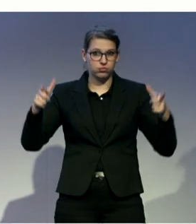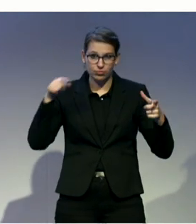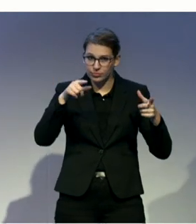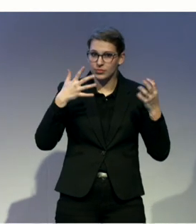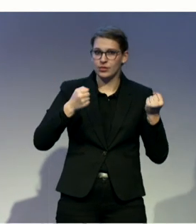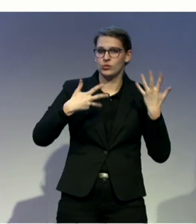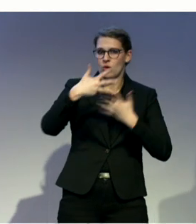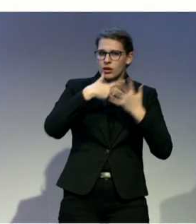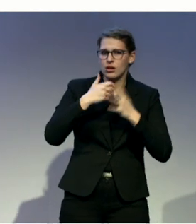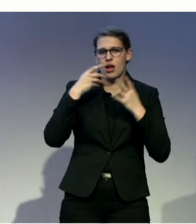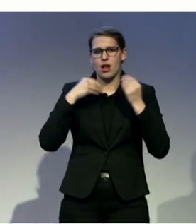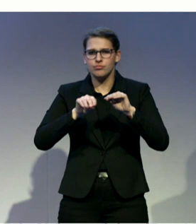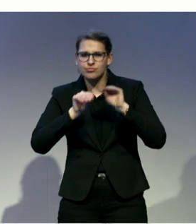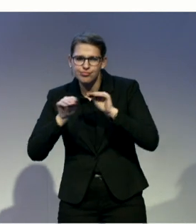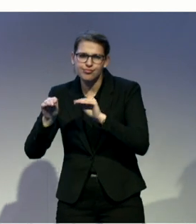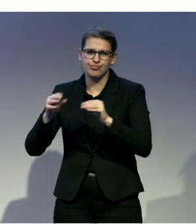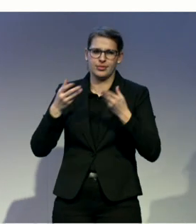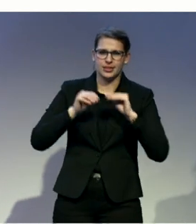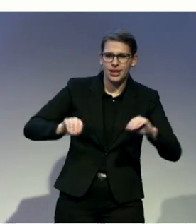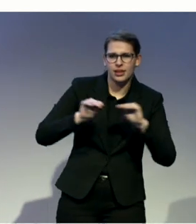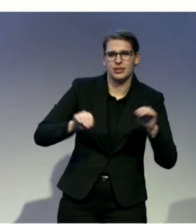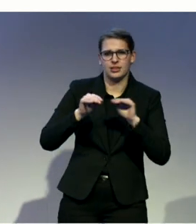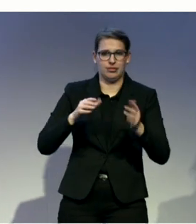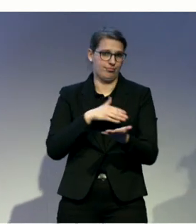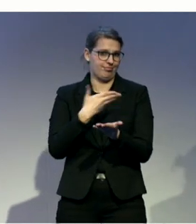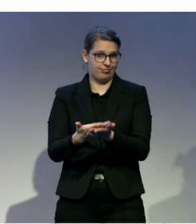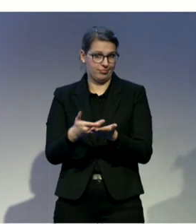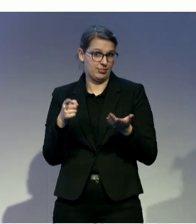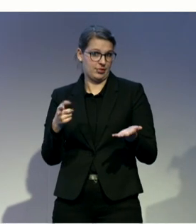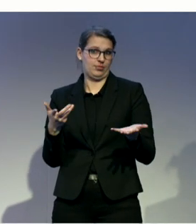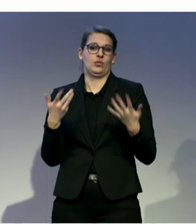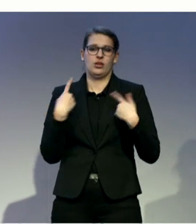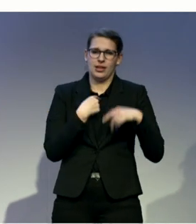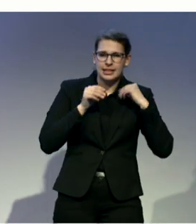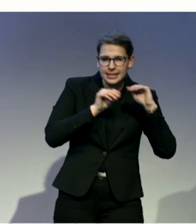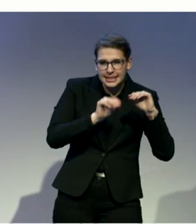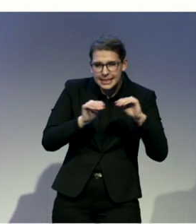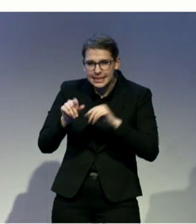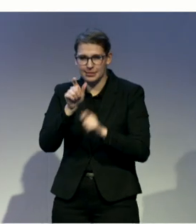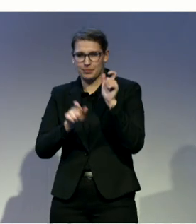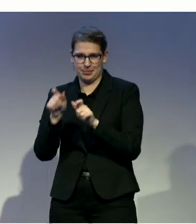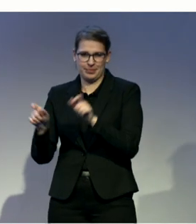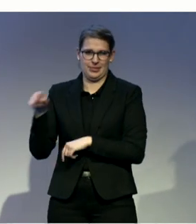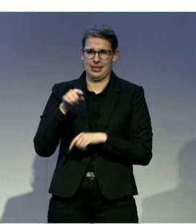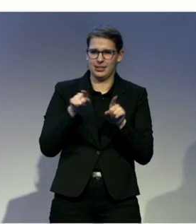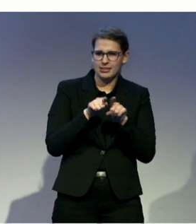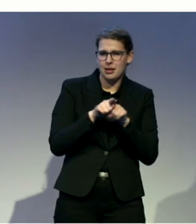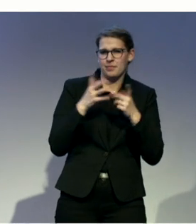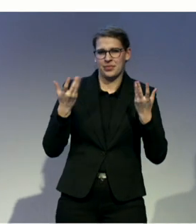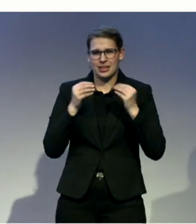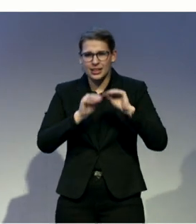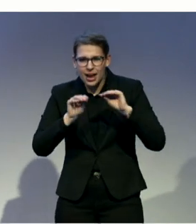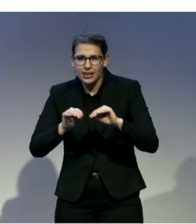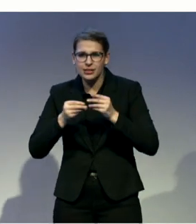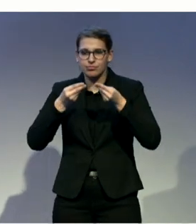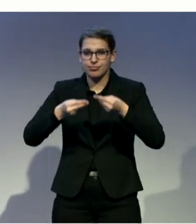our beneficiaries is working at our two training cafes. And in 2017, again,